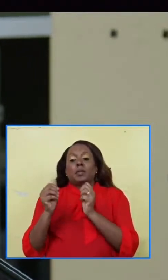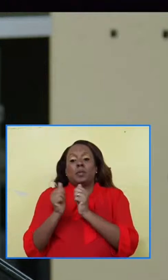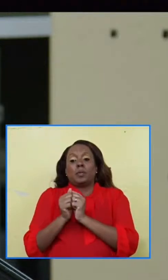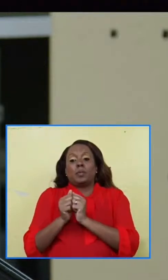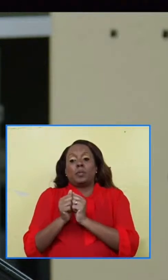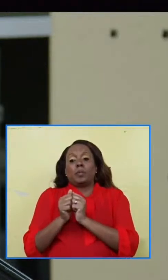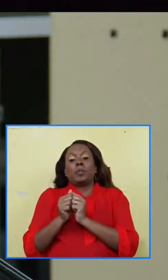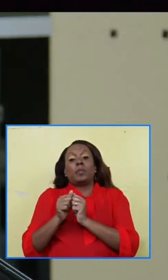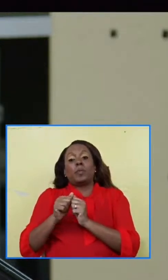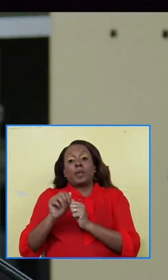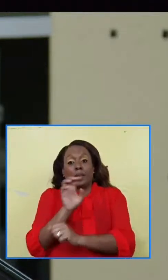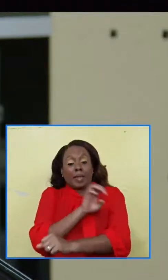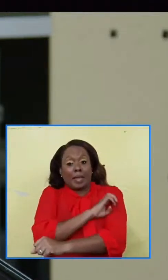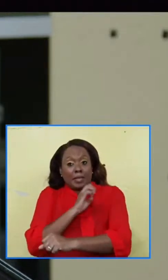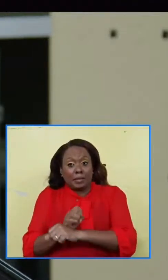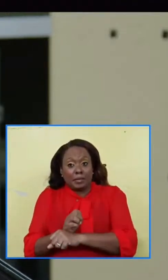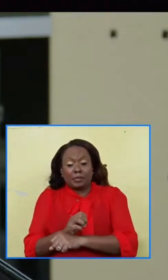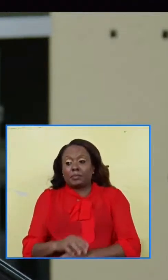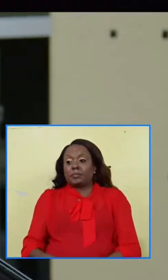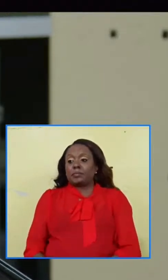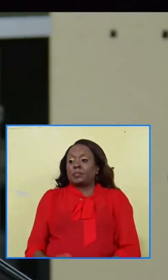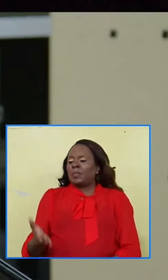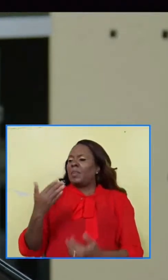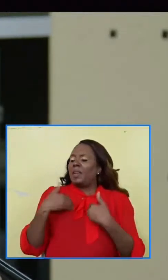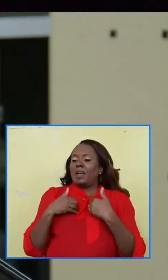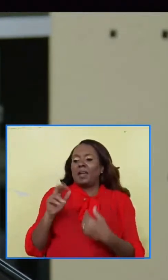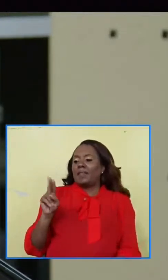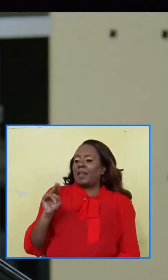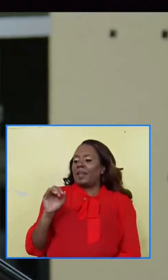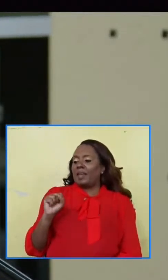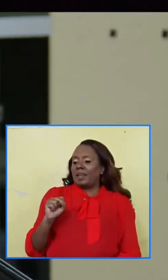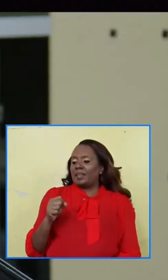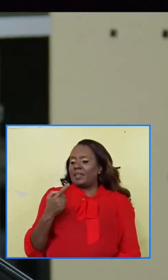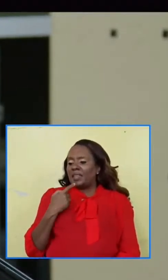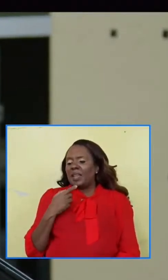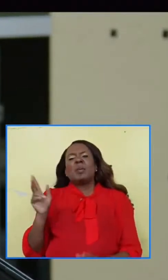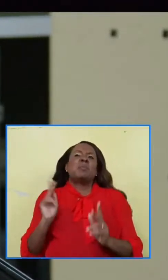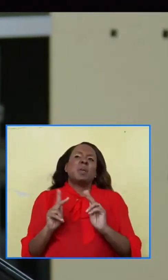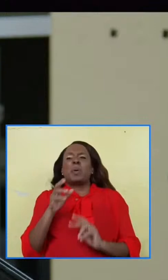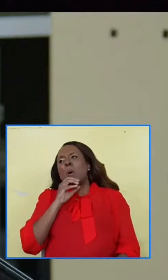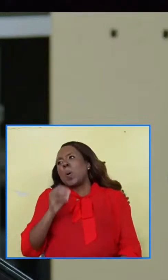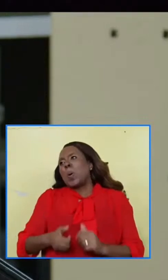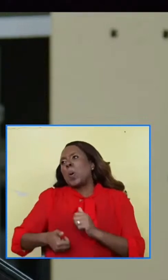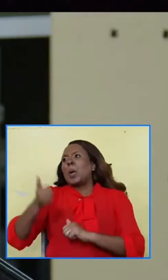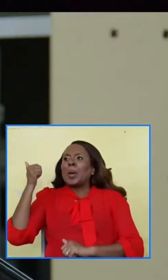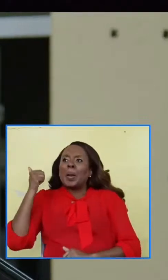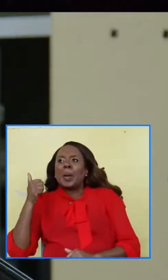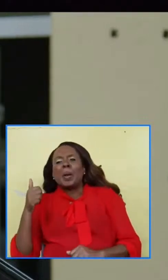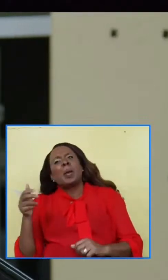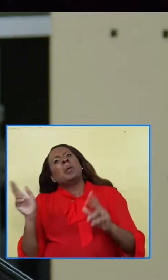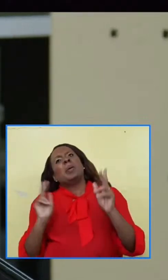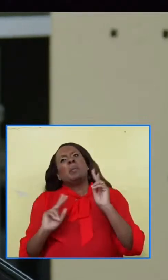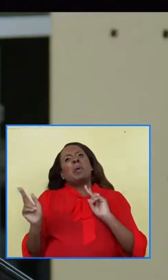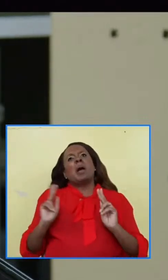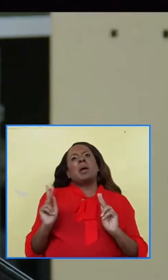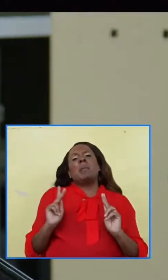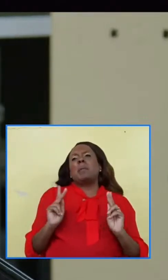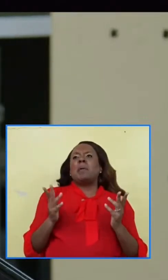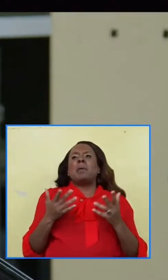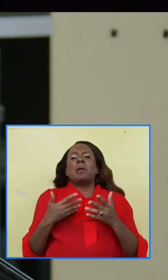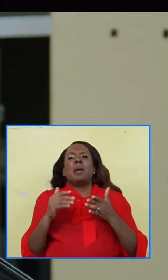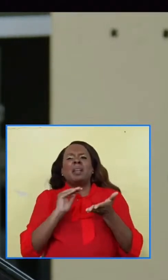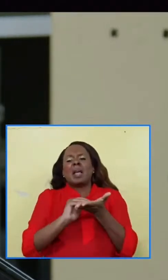alternative energy. There's no sense having a fun and saying, you got people getting older and people getting younger and all kinds of things, and you're making